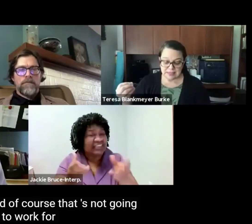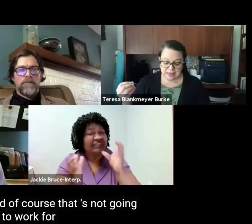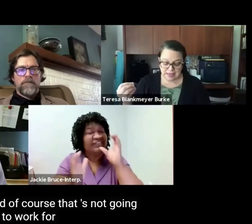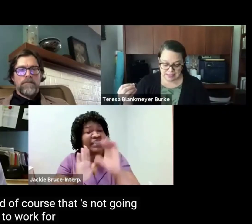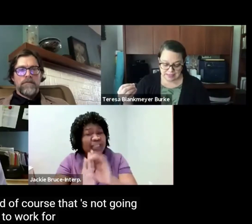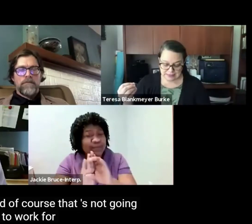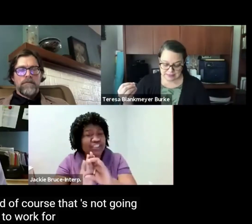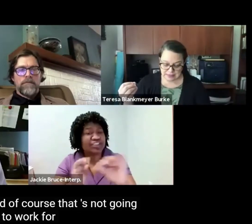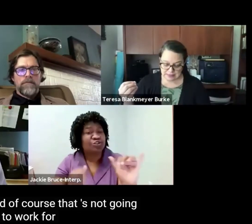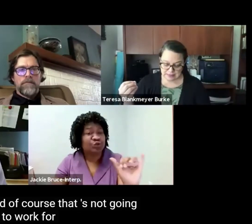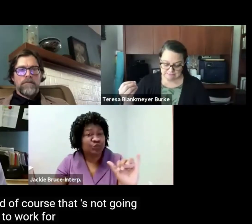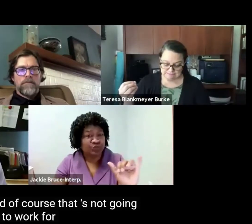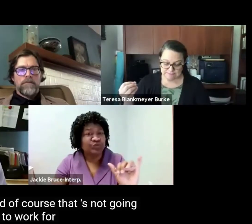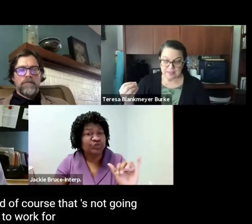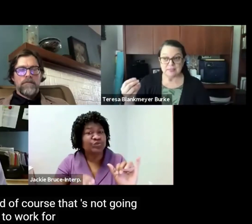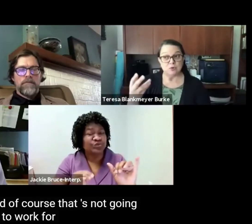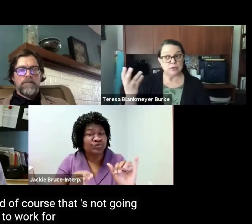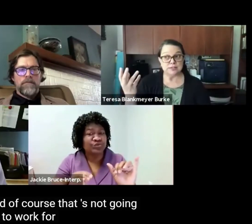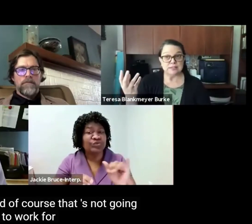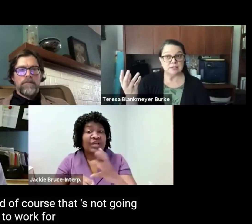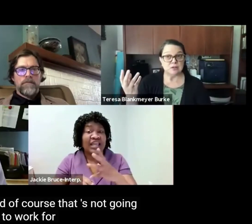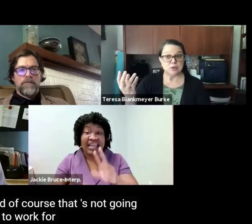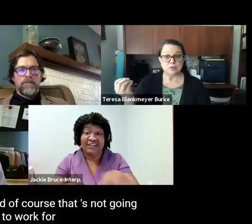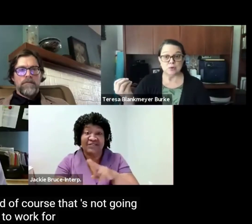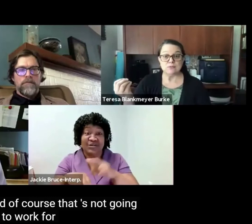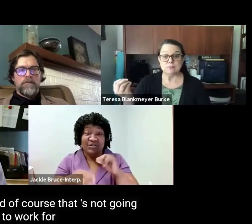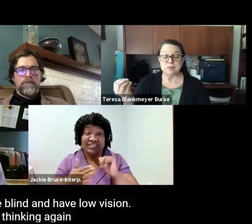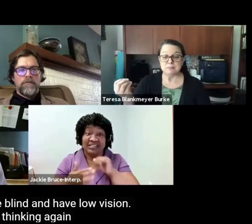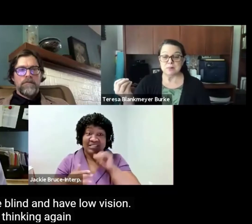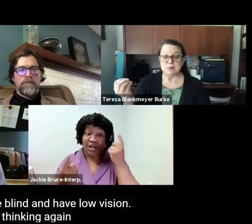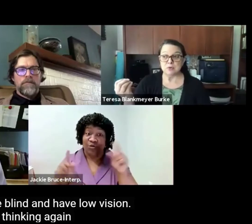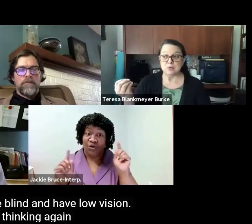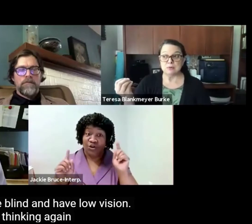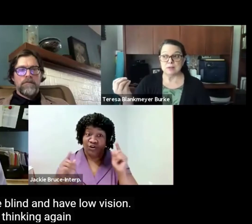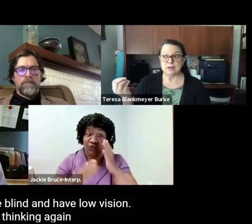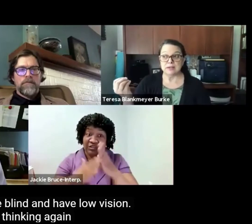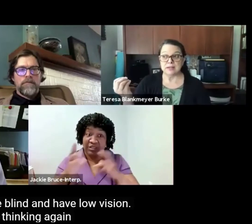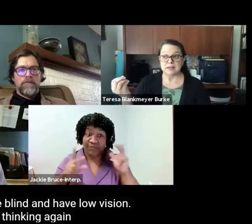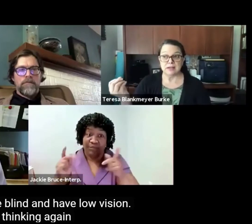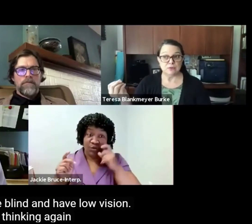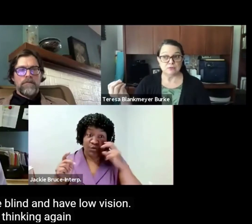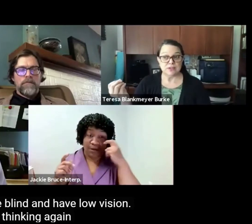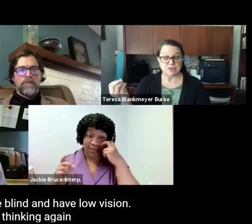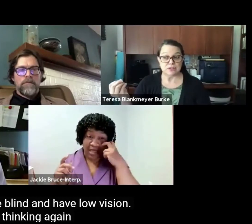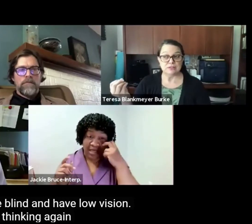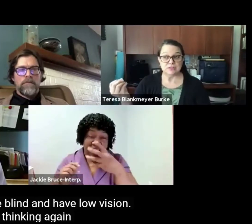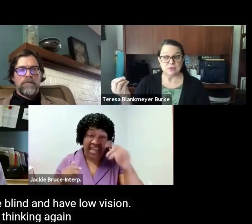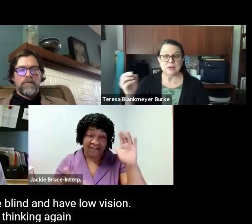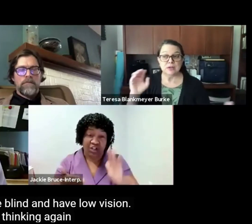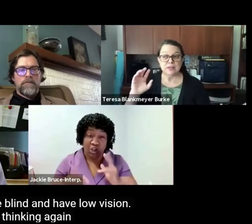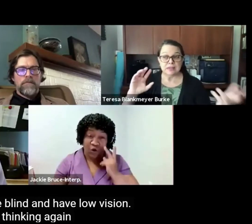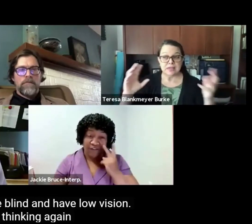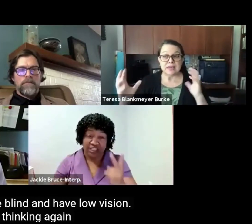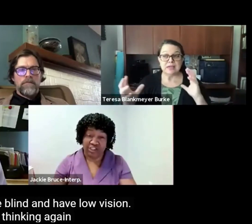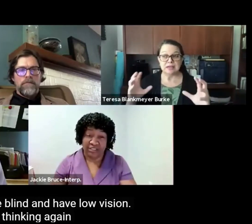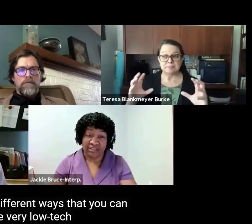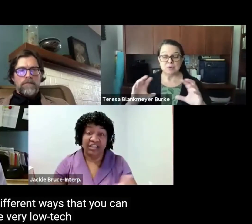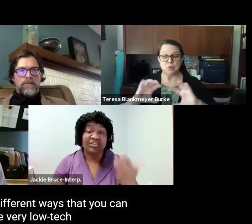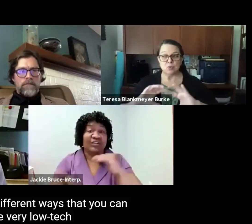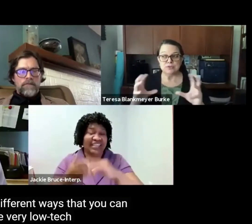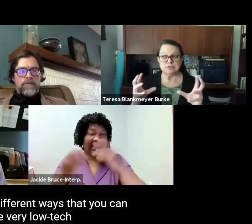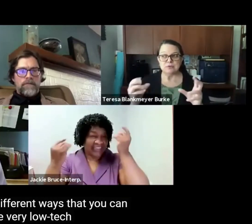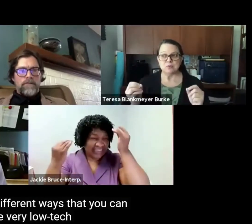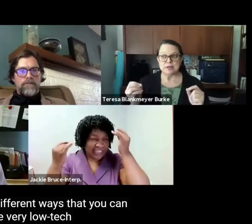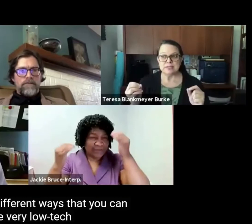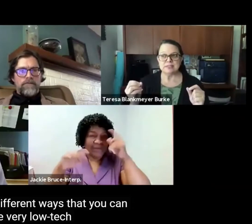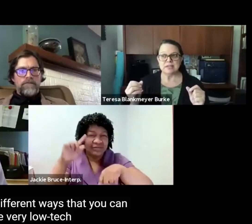image-based. And of course, that's not going to work for people who are blind and have low vision. So thinking again about